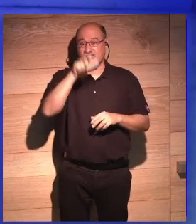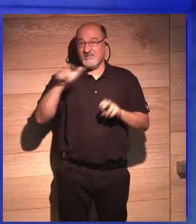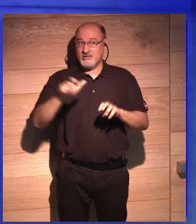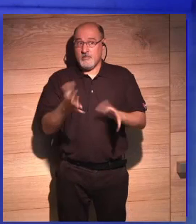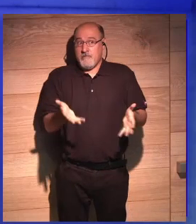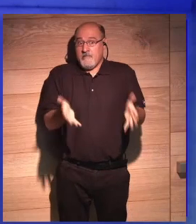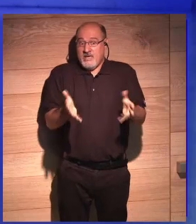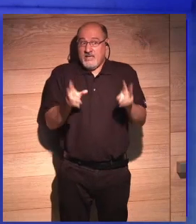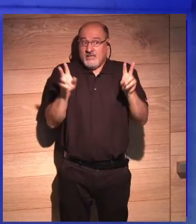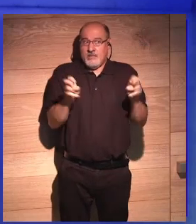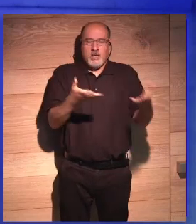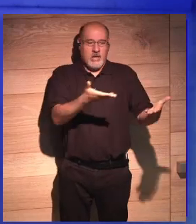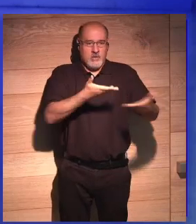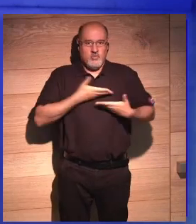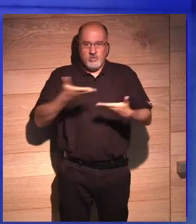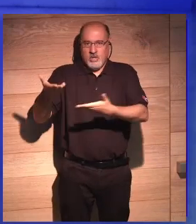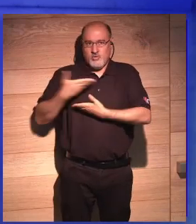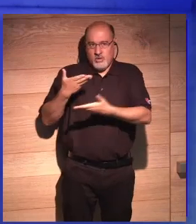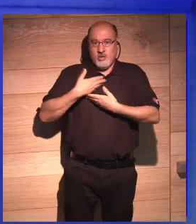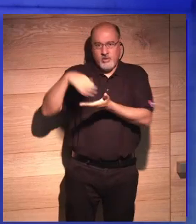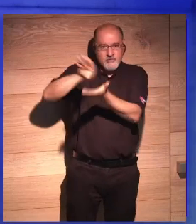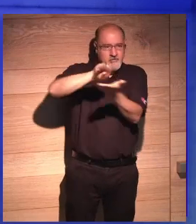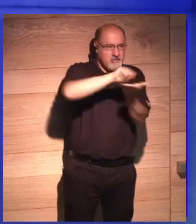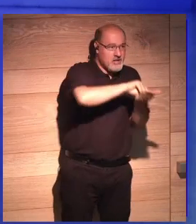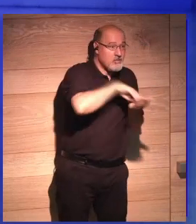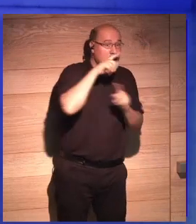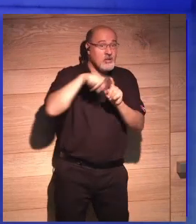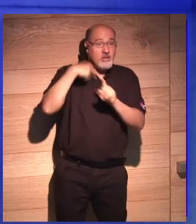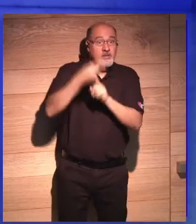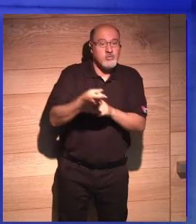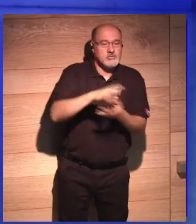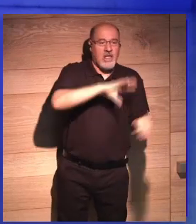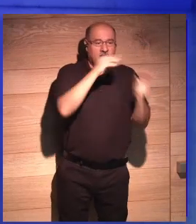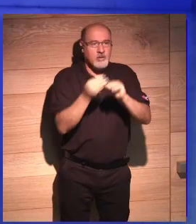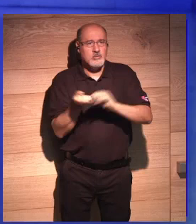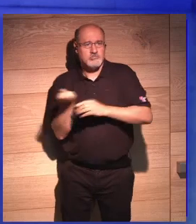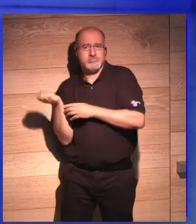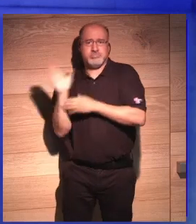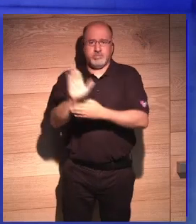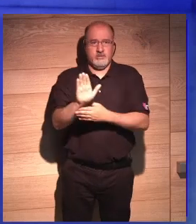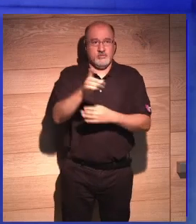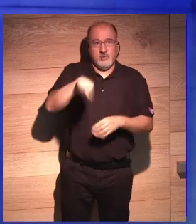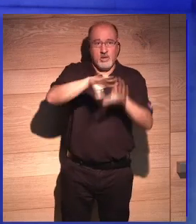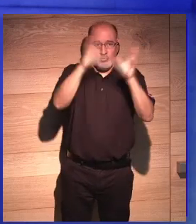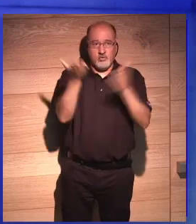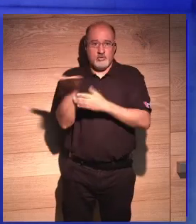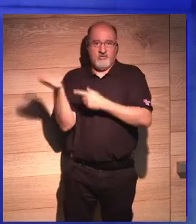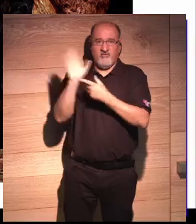world. And we've realized that using scent is really divisive,